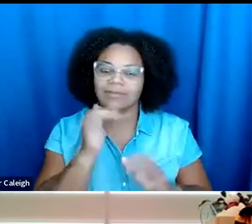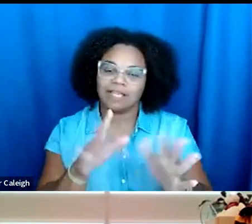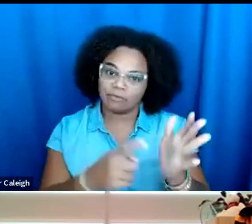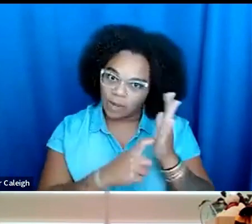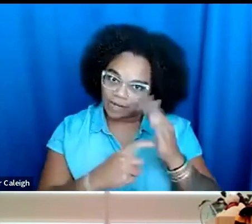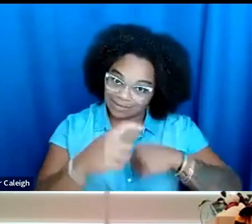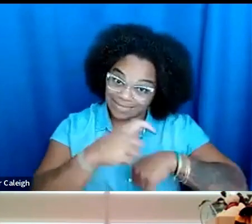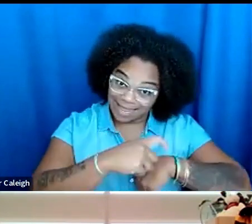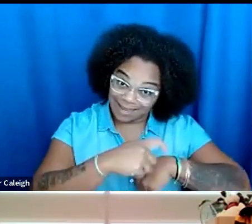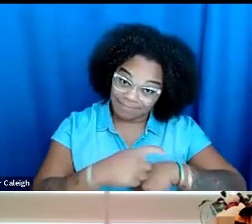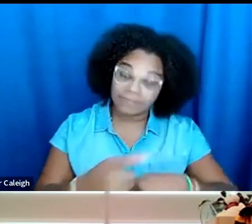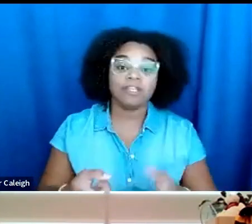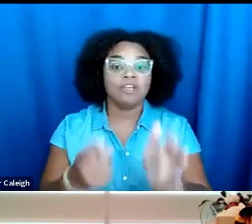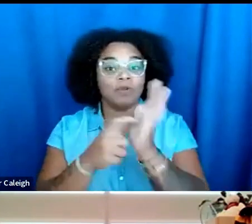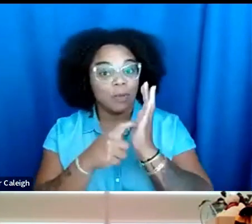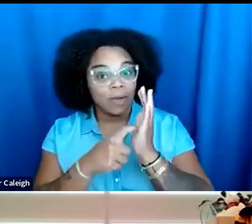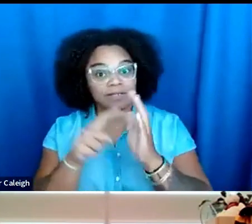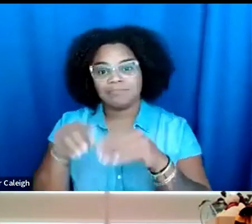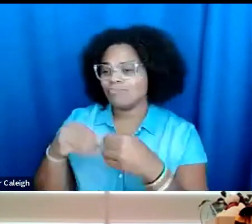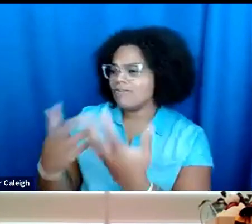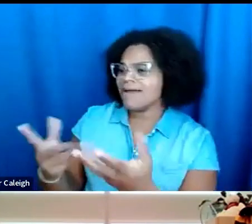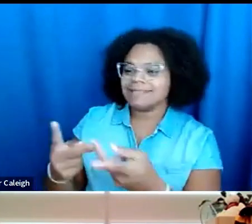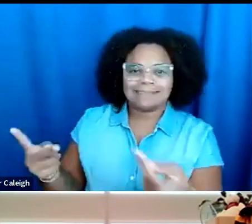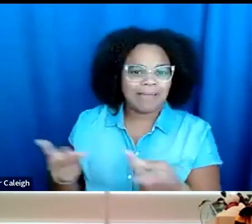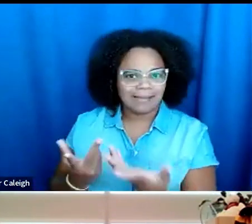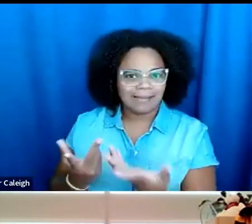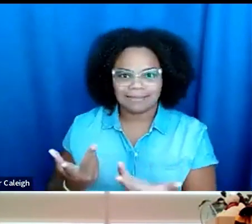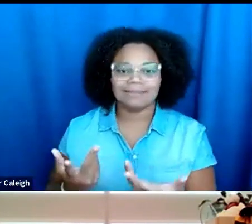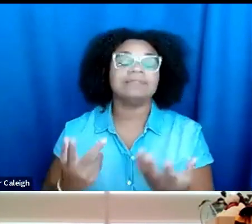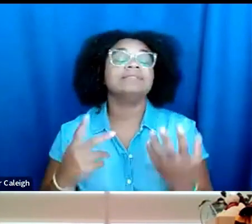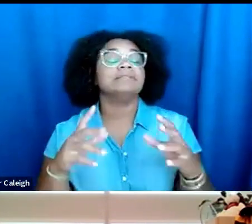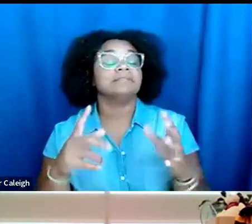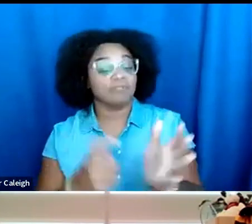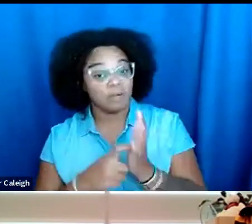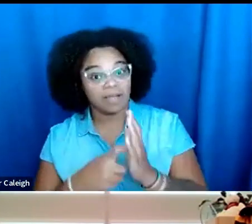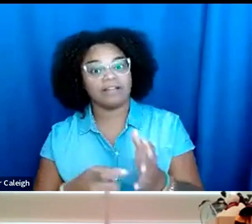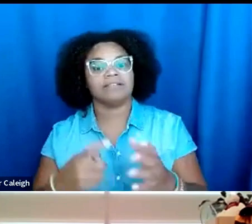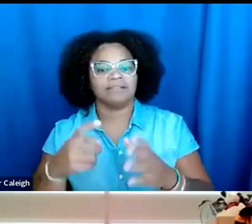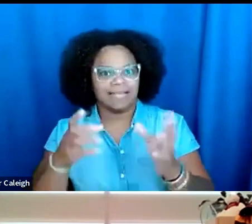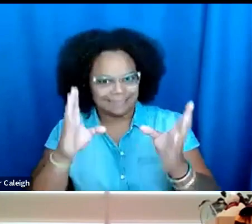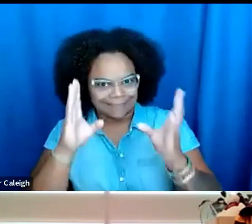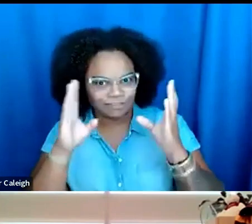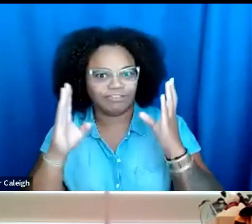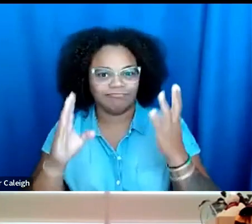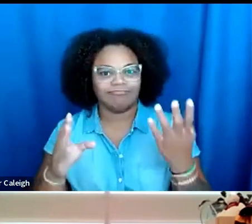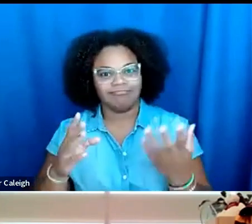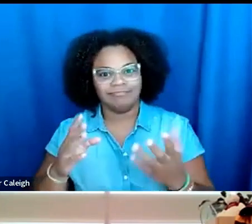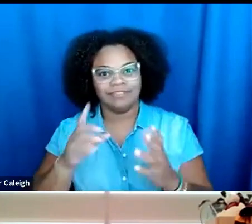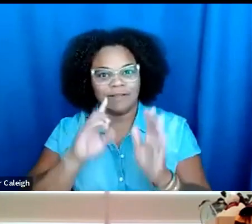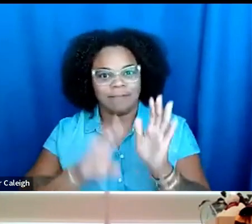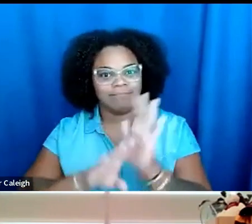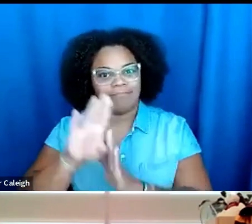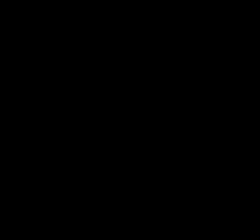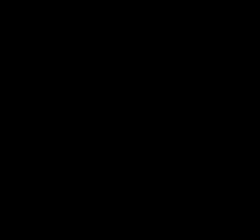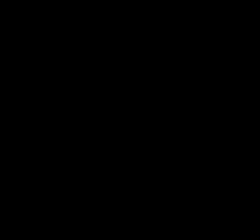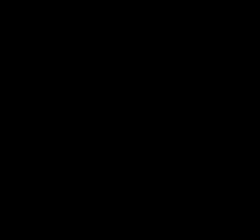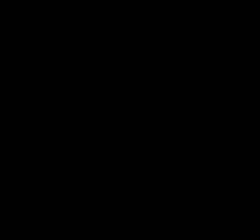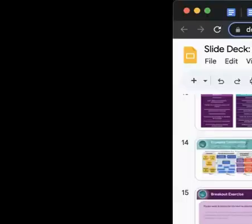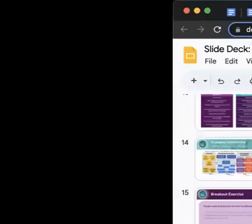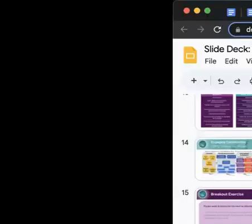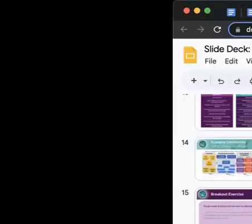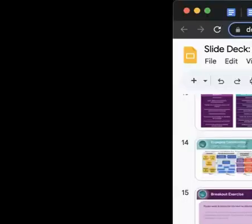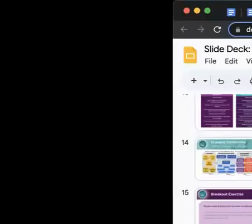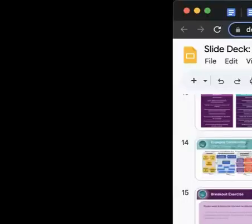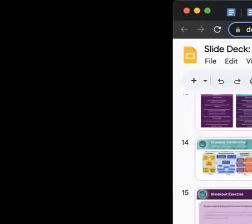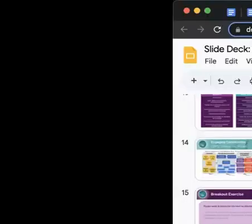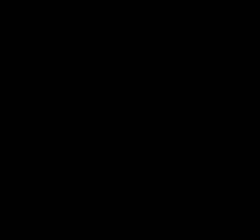takes attention to developing your relationships. Anyone else in closing, because we need to move on for sake of time? It's been so